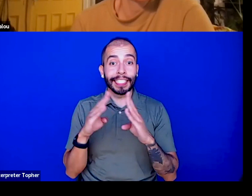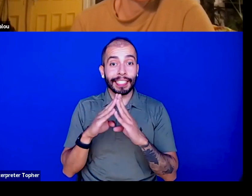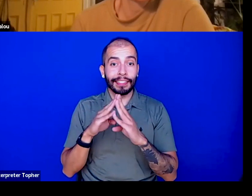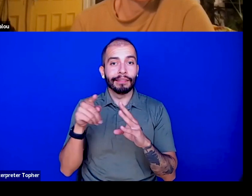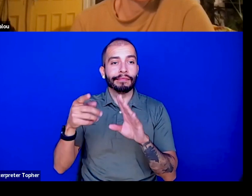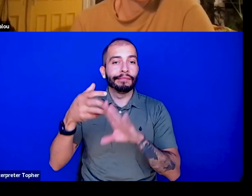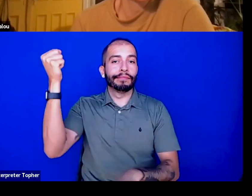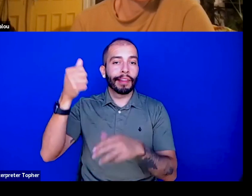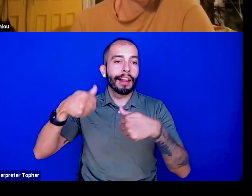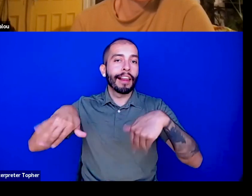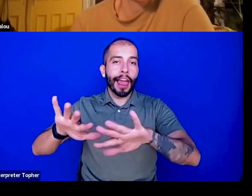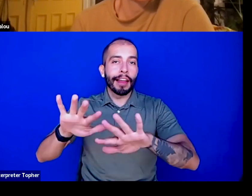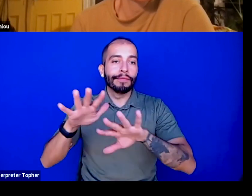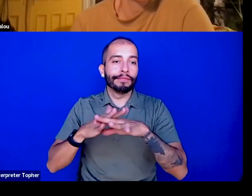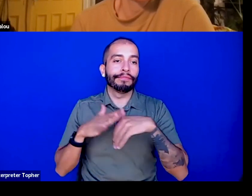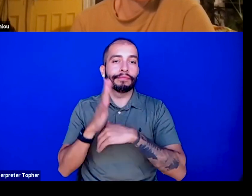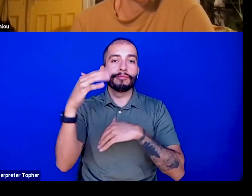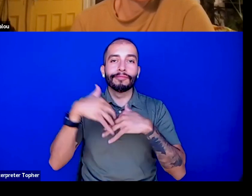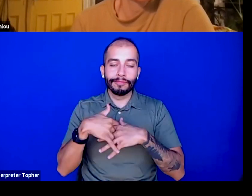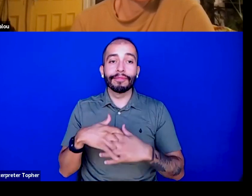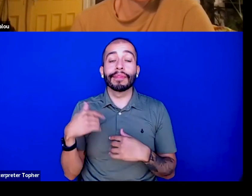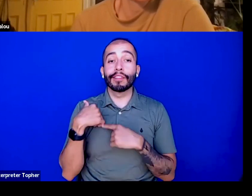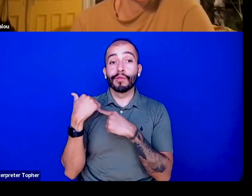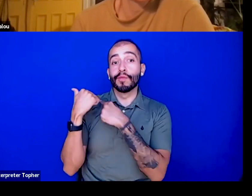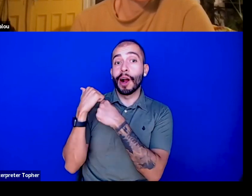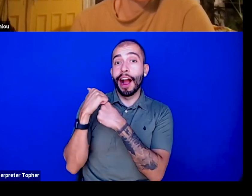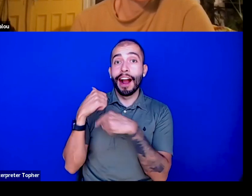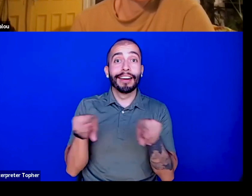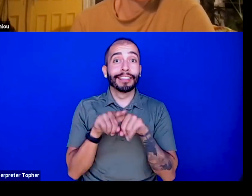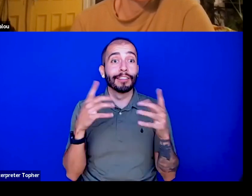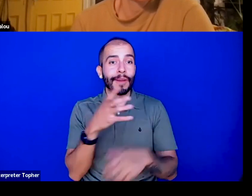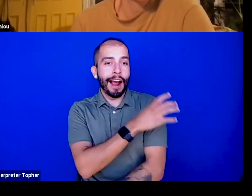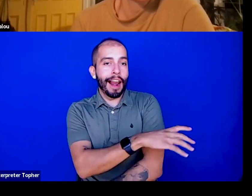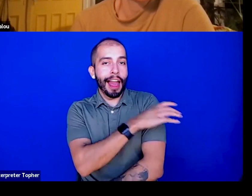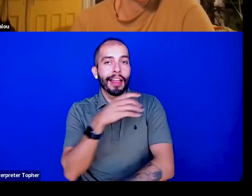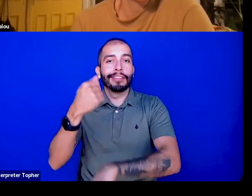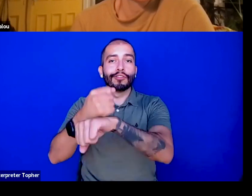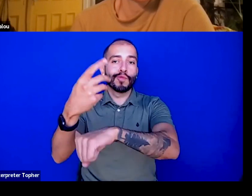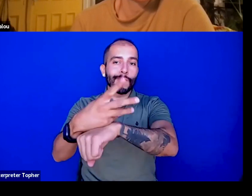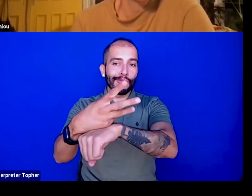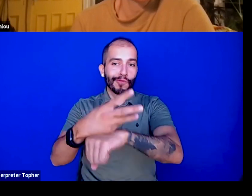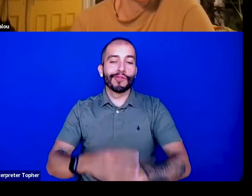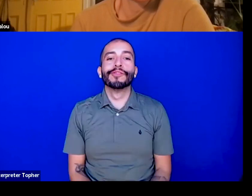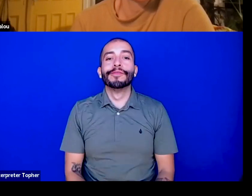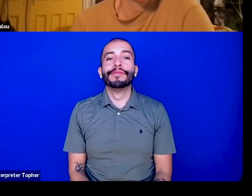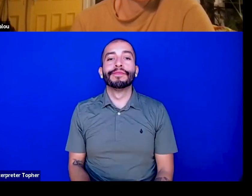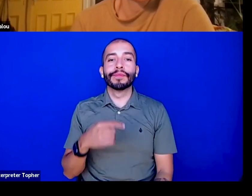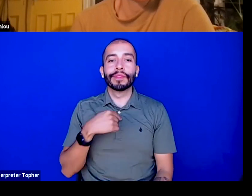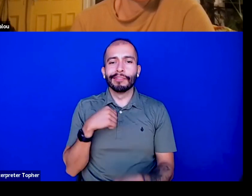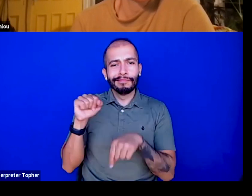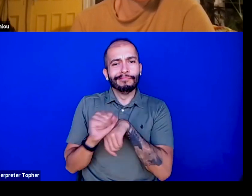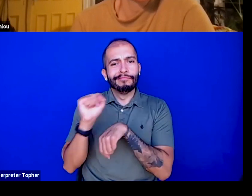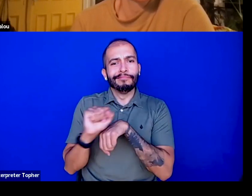trained as a clinical social worker, having practiced as an integrative psychotherapist, both in